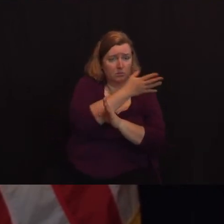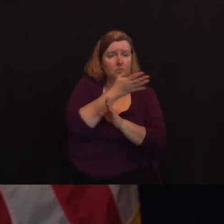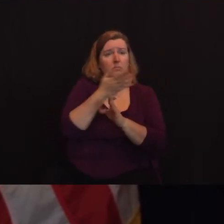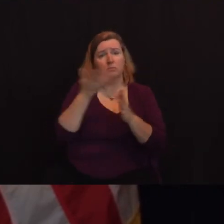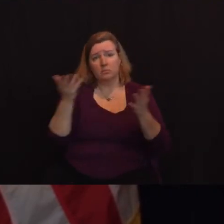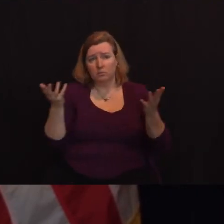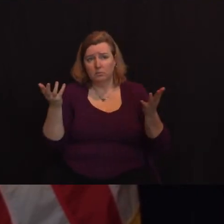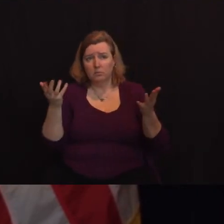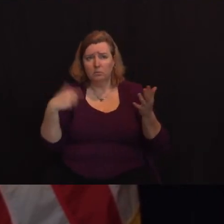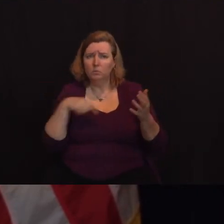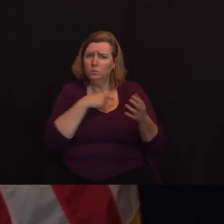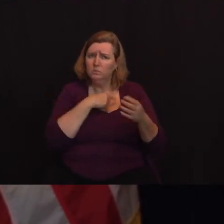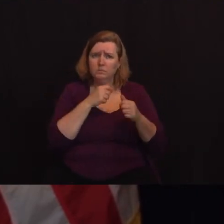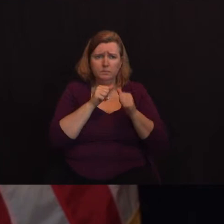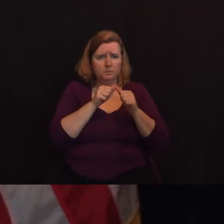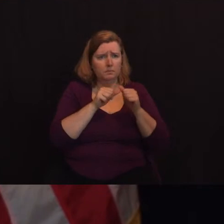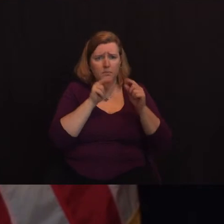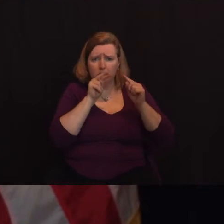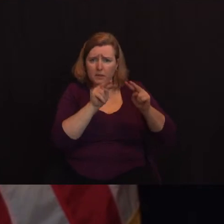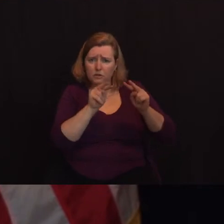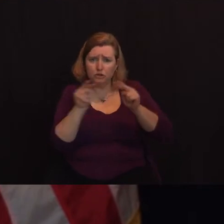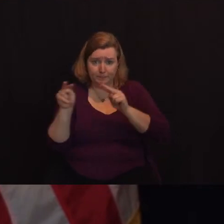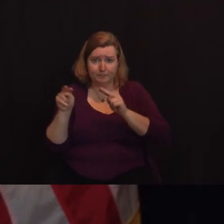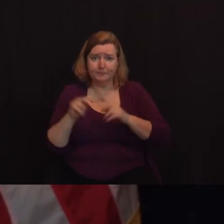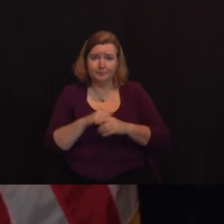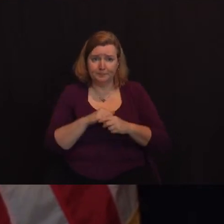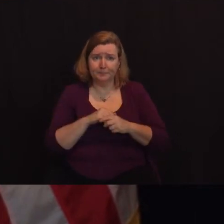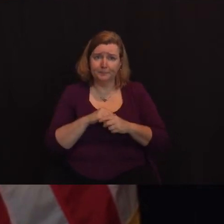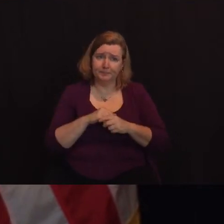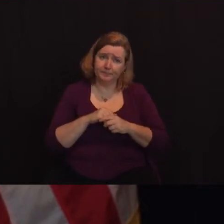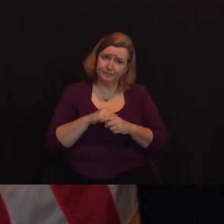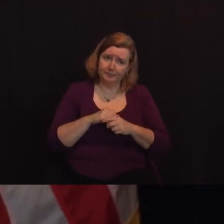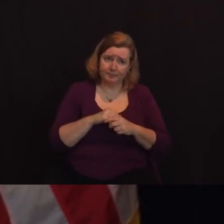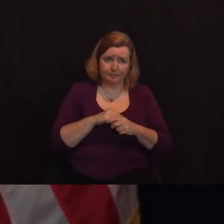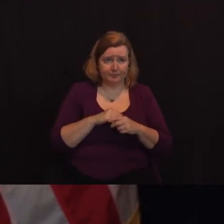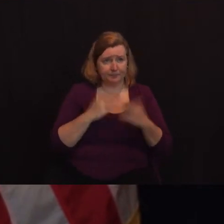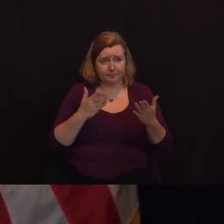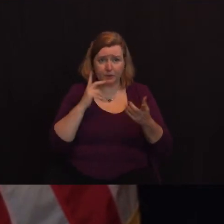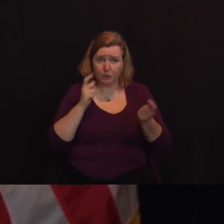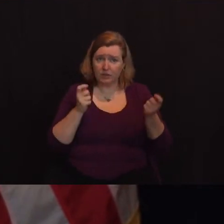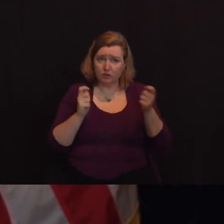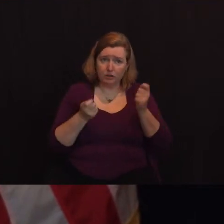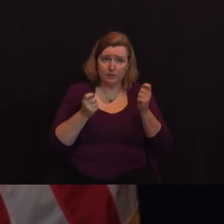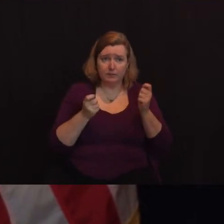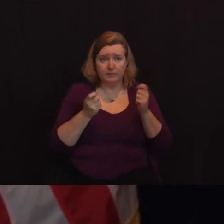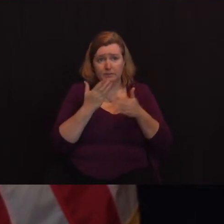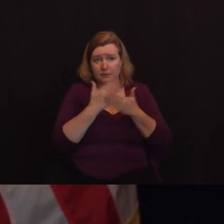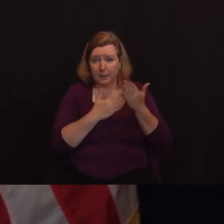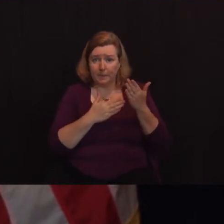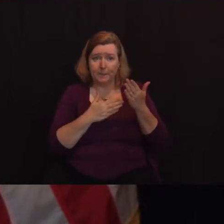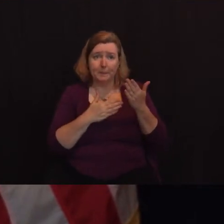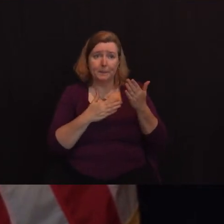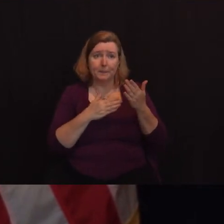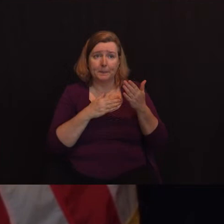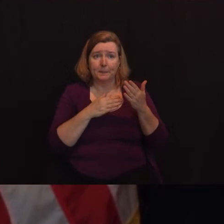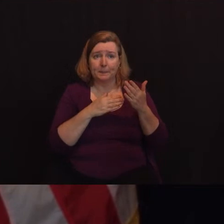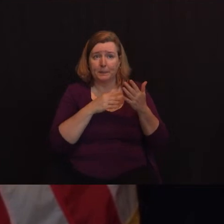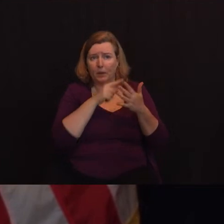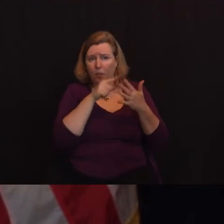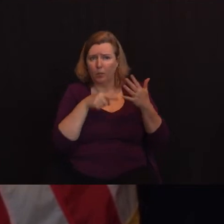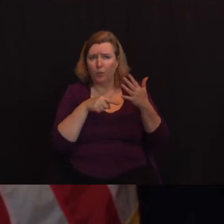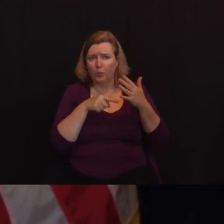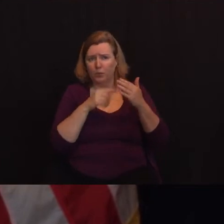we continue to monitor that. We might, potentially tweak some of those thresholds in the future.